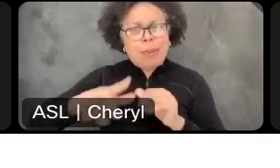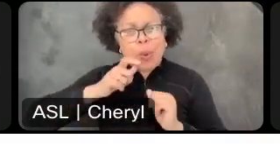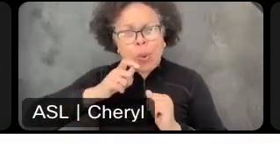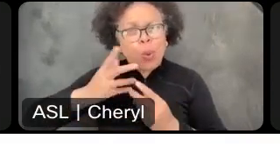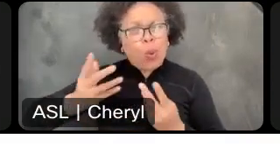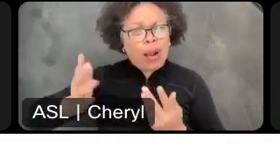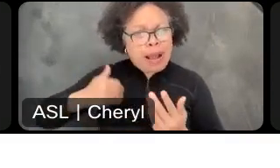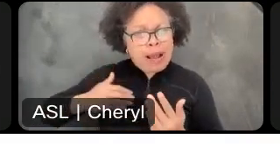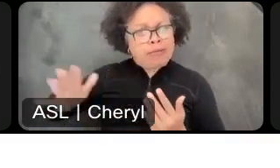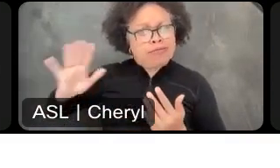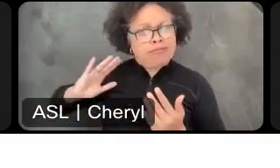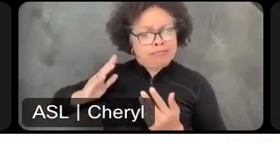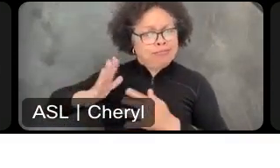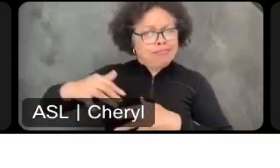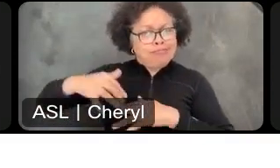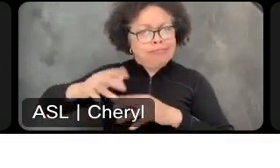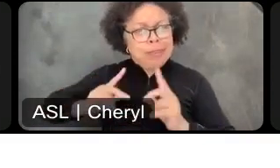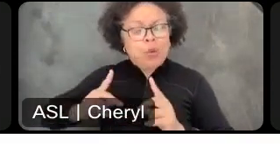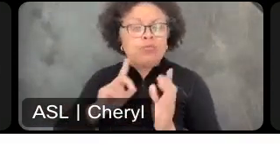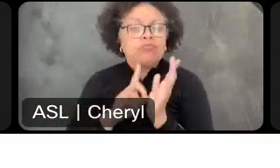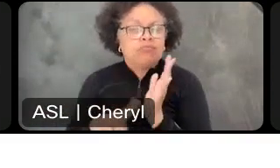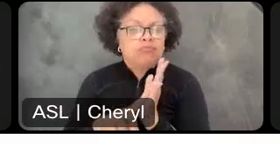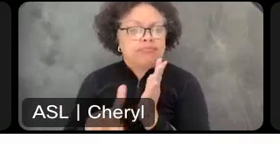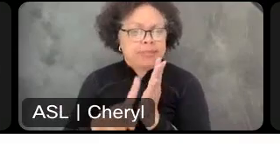one resource to get started is the website